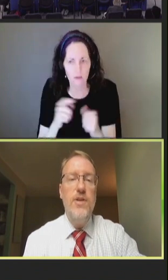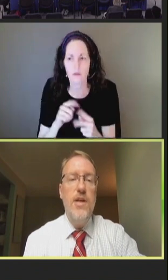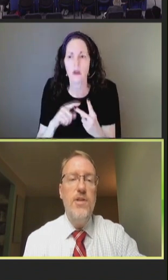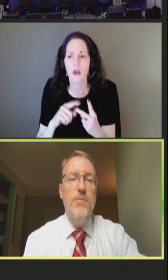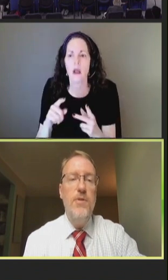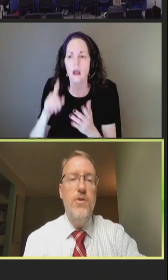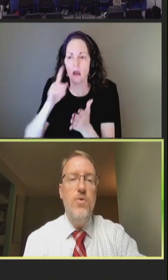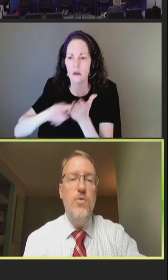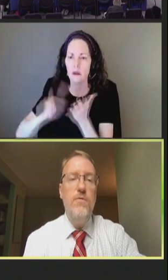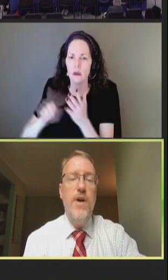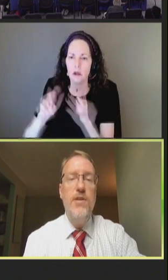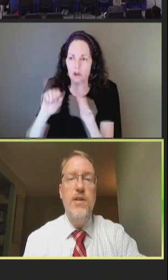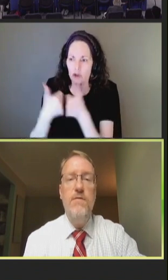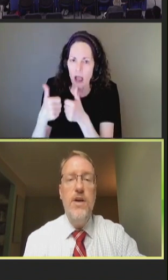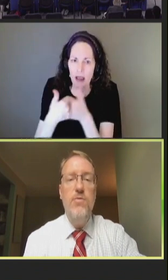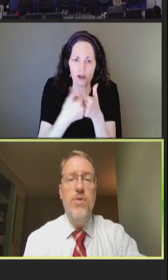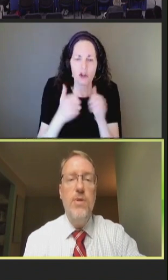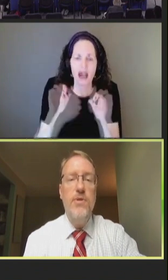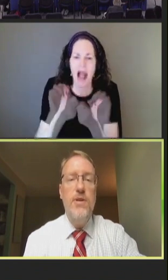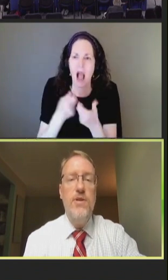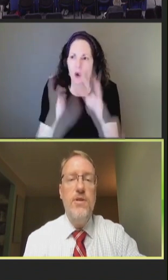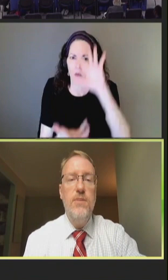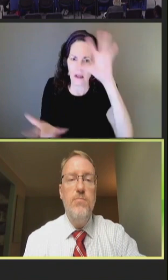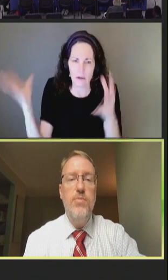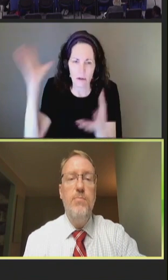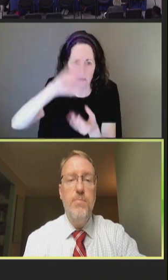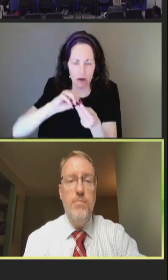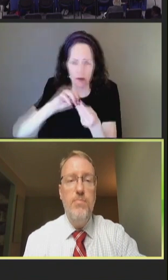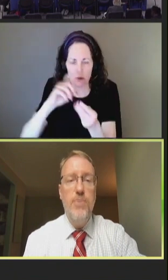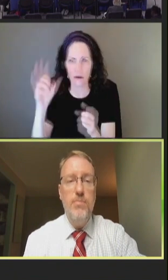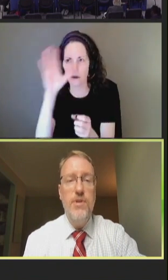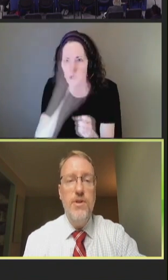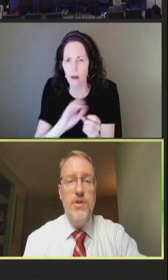how to estimate the total vaccine value proposition